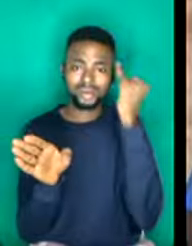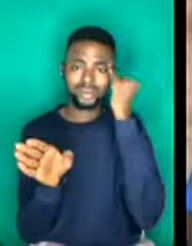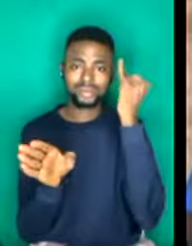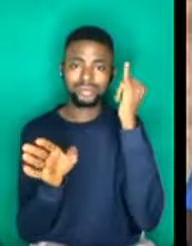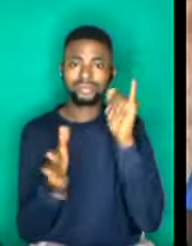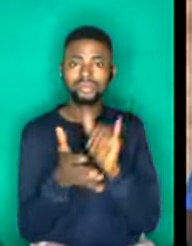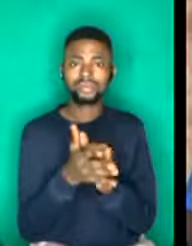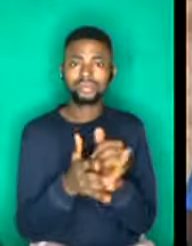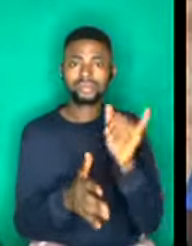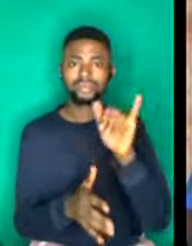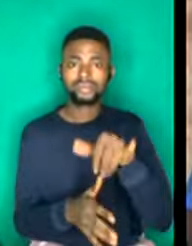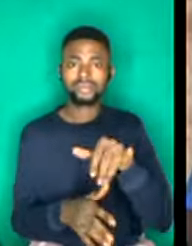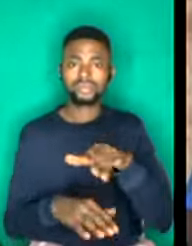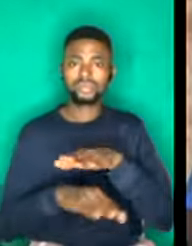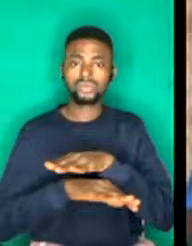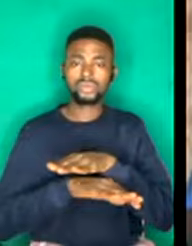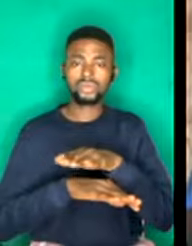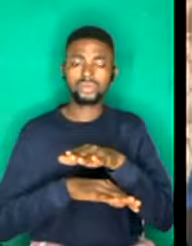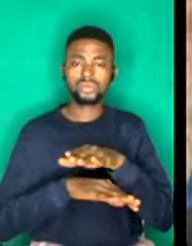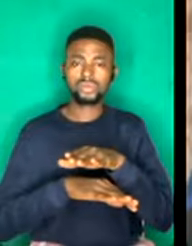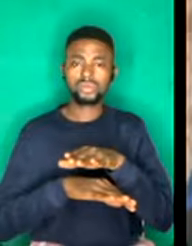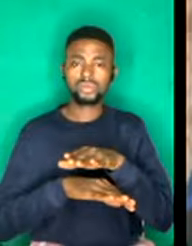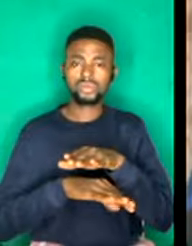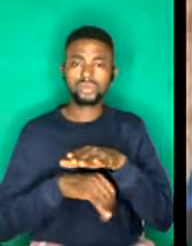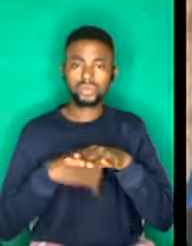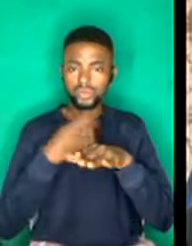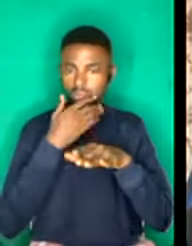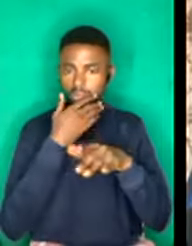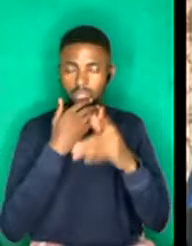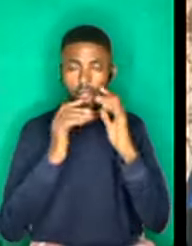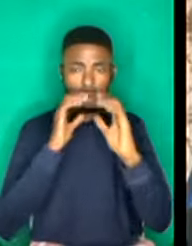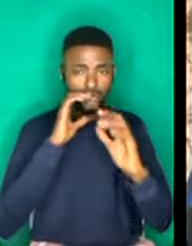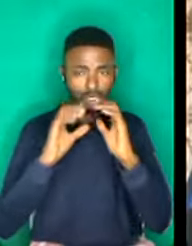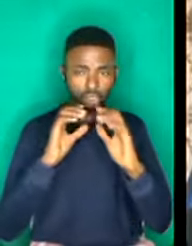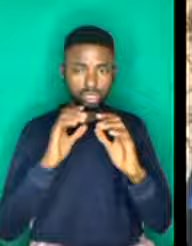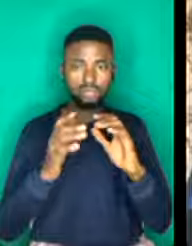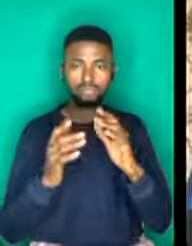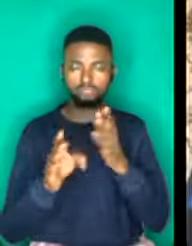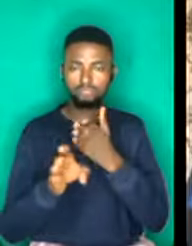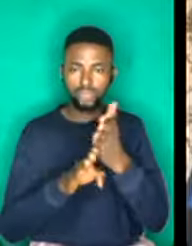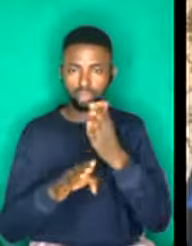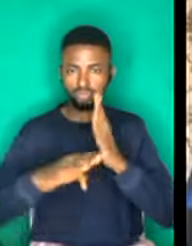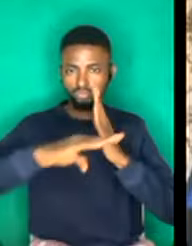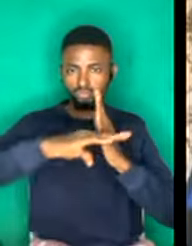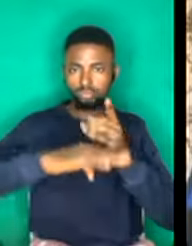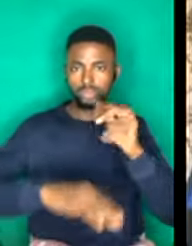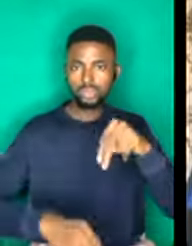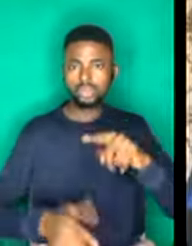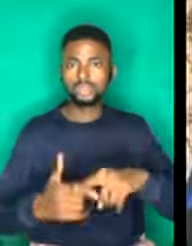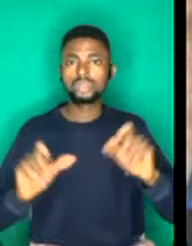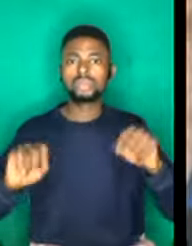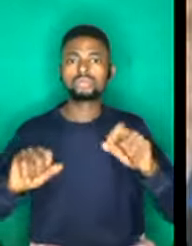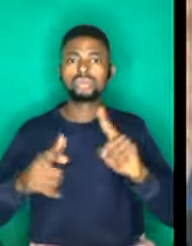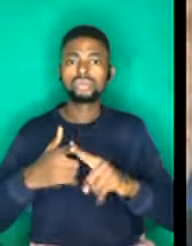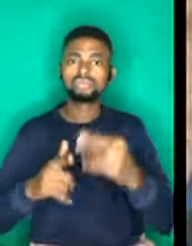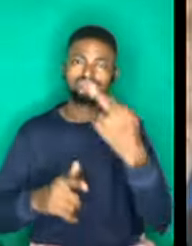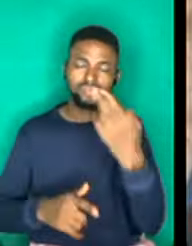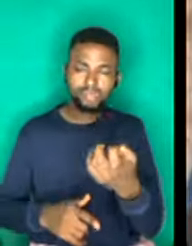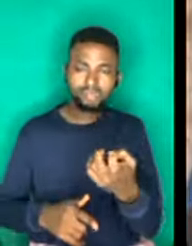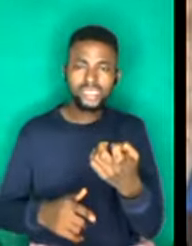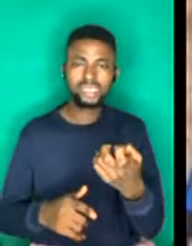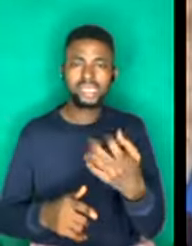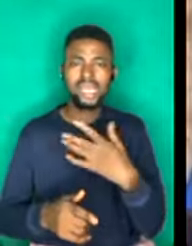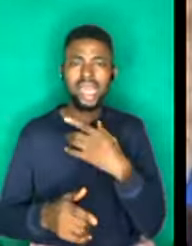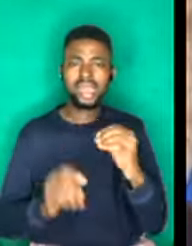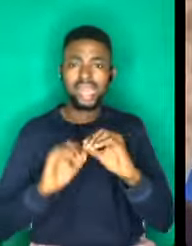the communication tend to be a major issue. So you have to be able to repeat and clarify some things for